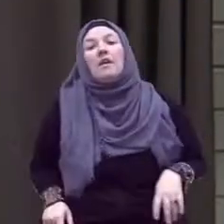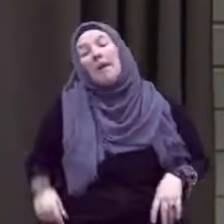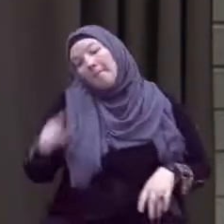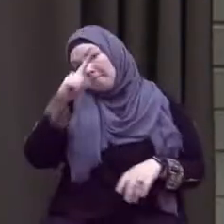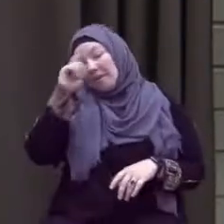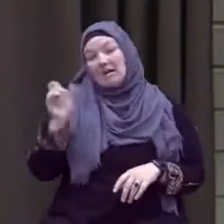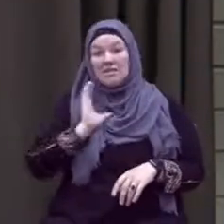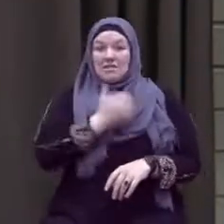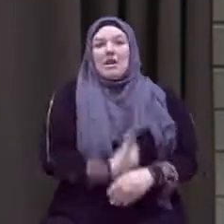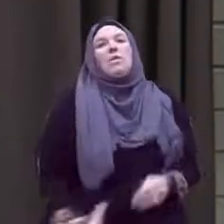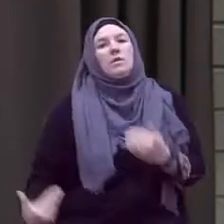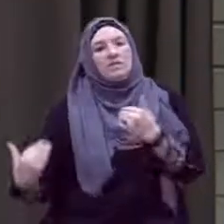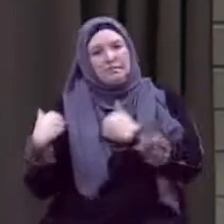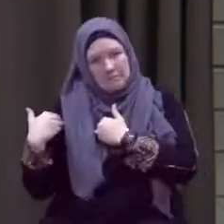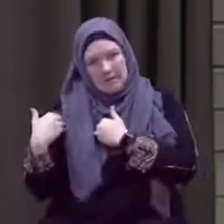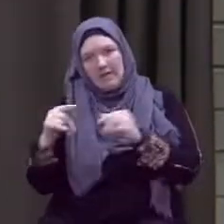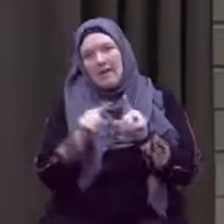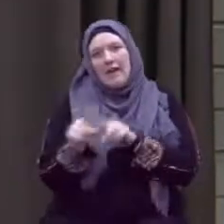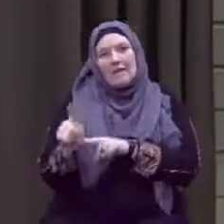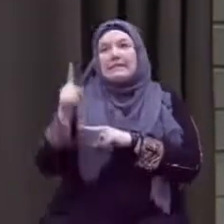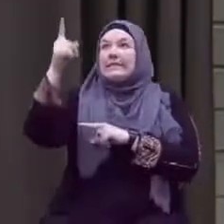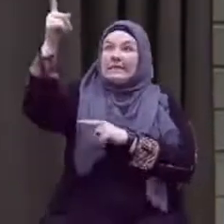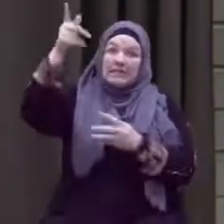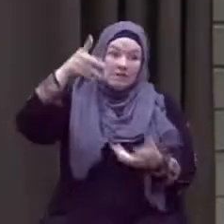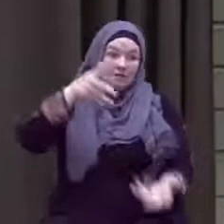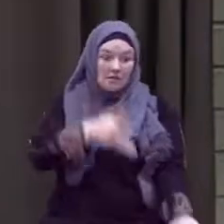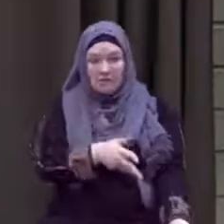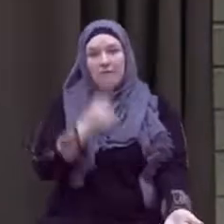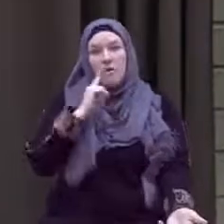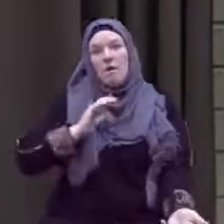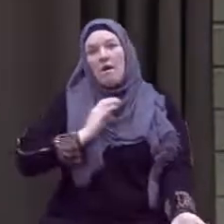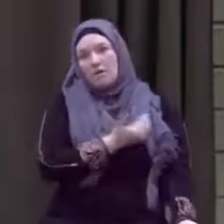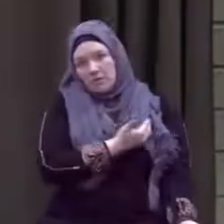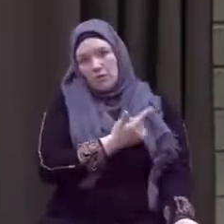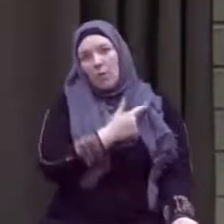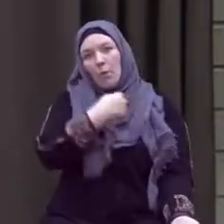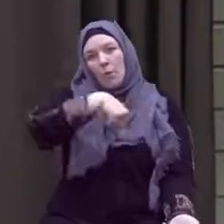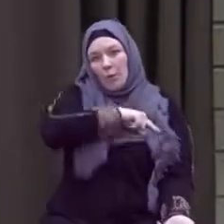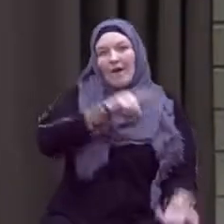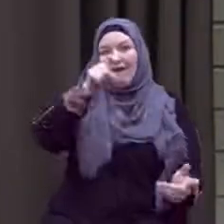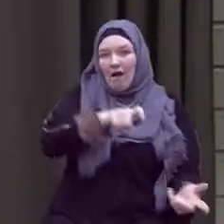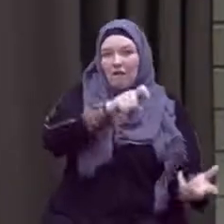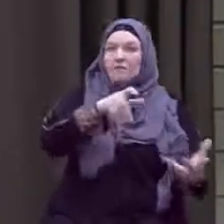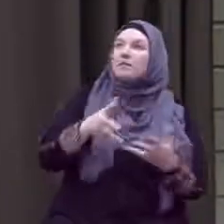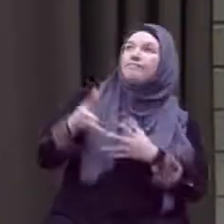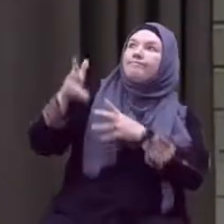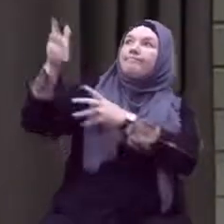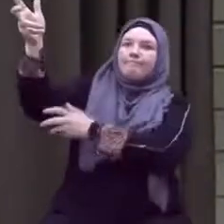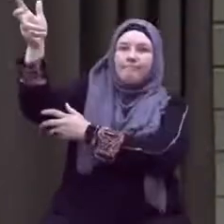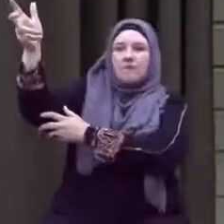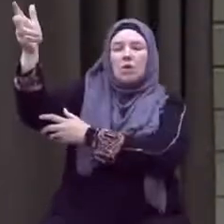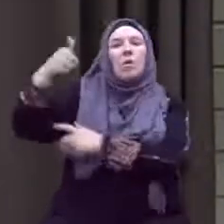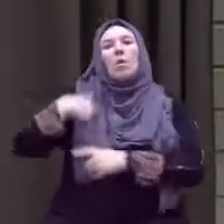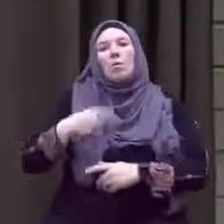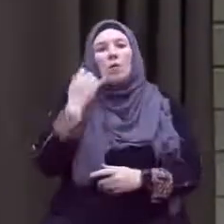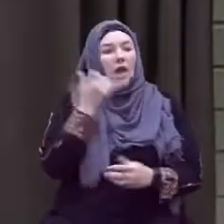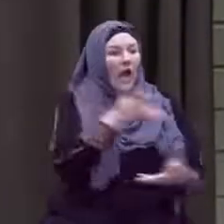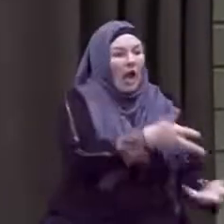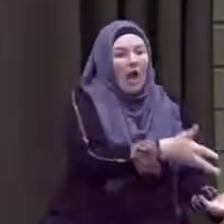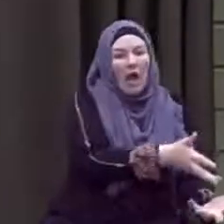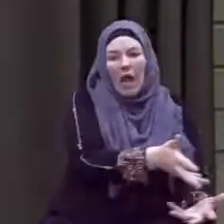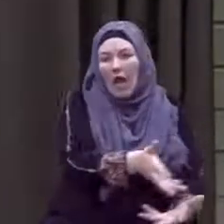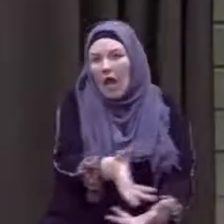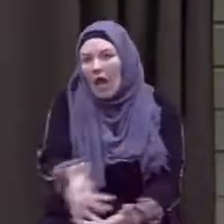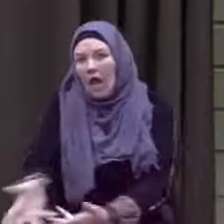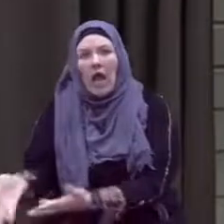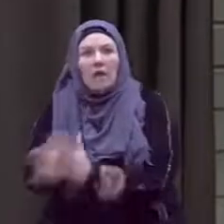Because it's on us, as He reaches down to us, that we reach up to Him. We are reaching to everybody